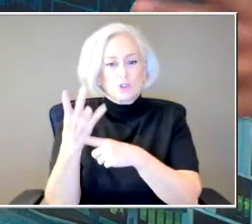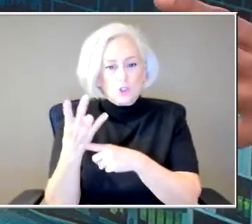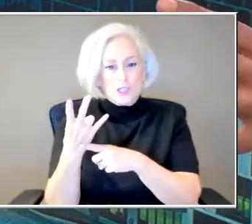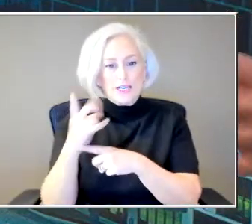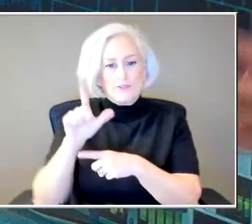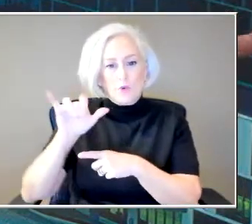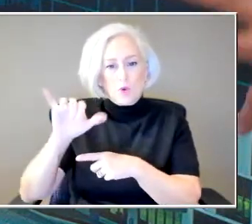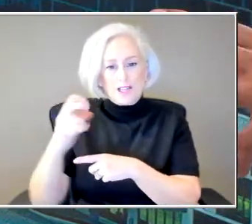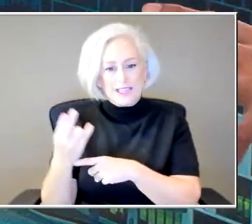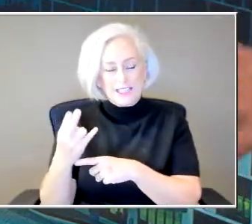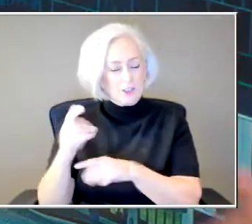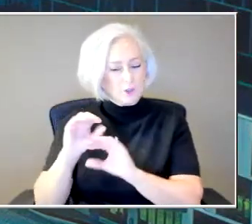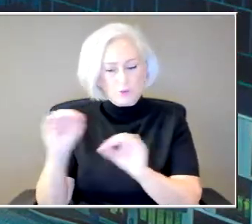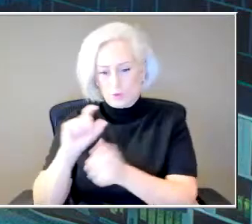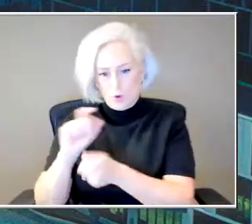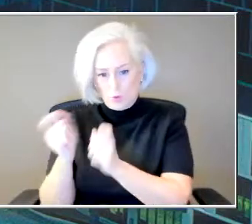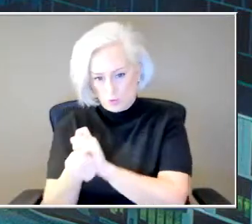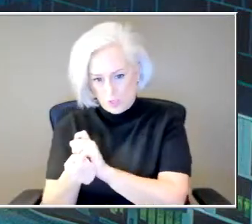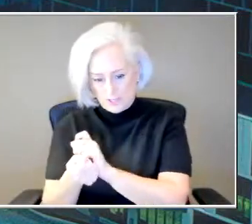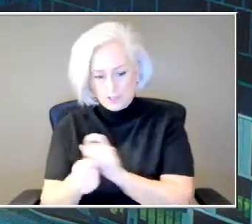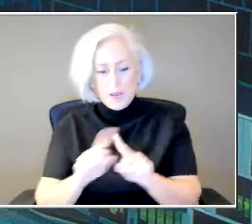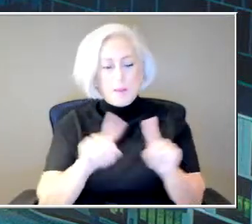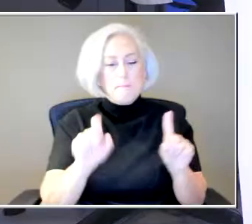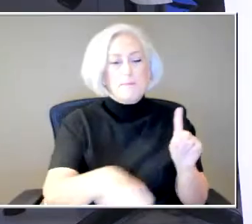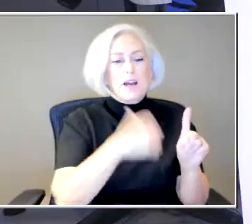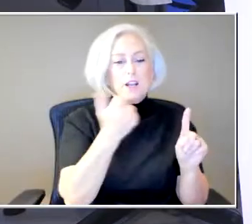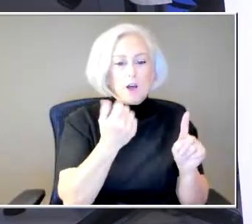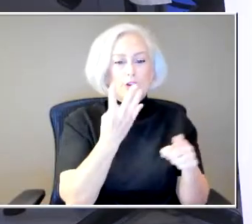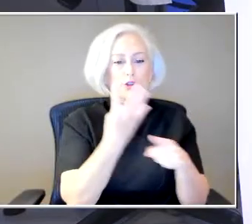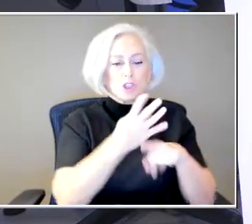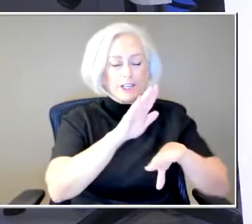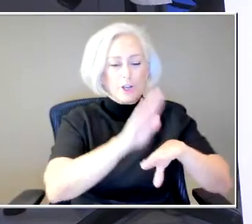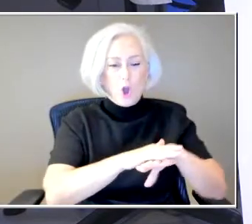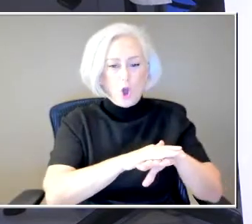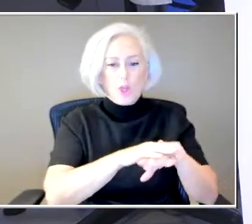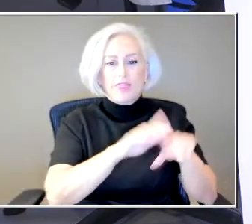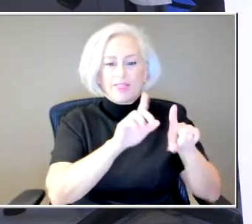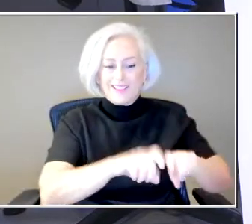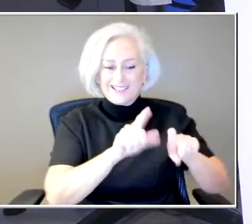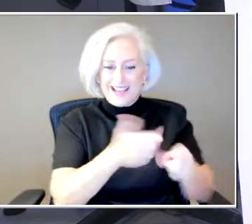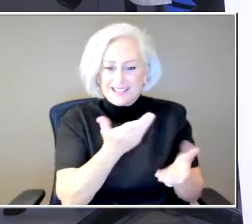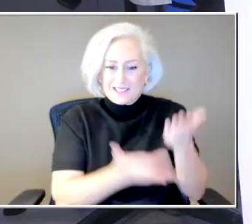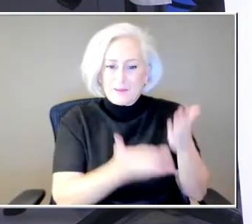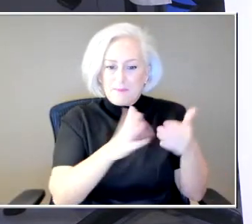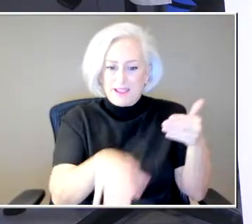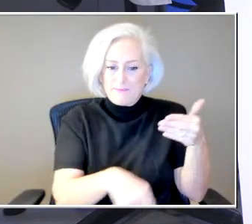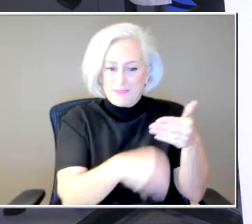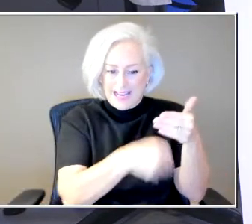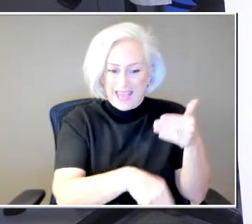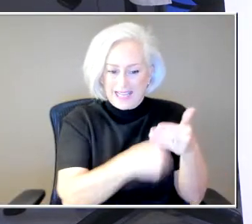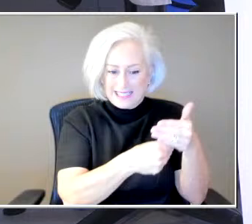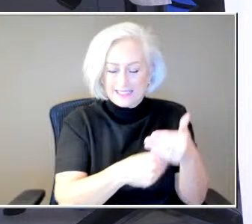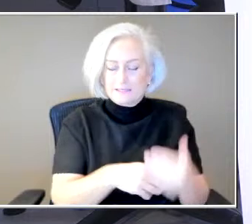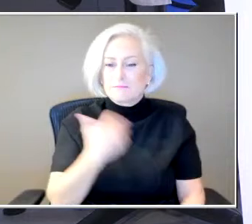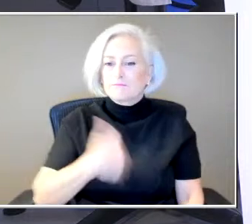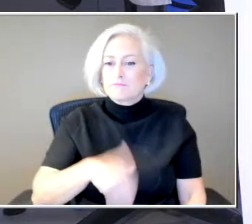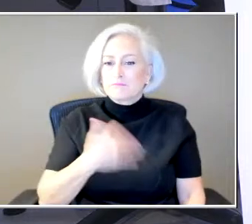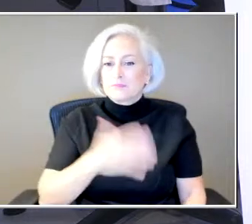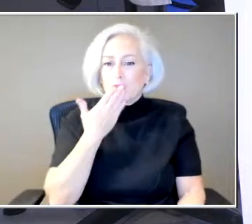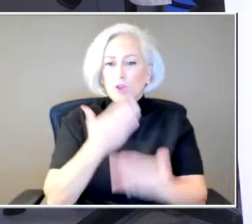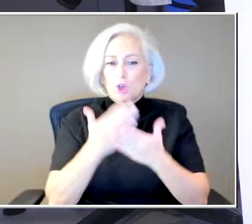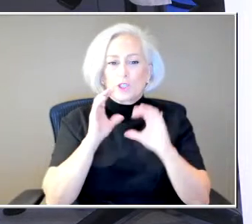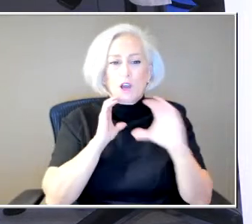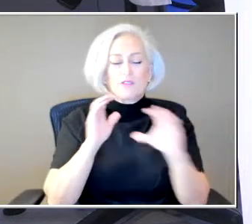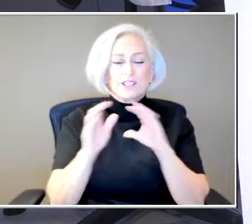but other genes may appear on the panel which may be of relevance. Correct. Yeah. Something may have changed. Such a great conversation. I'm glad we're bringing up